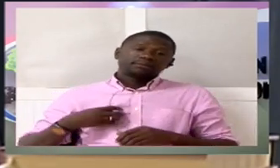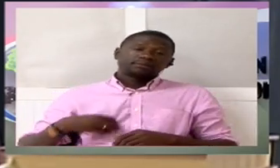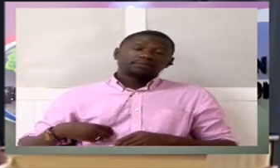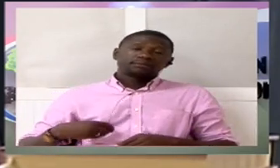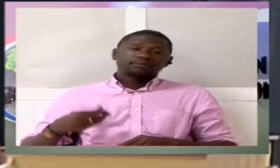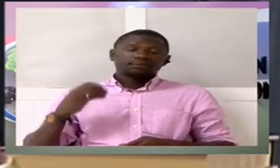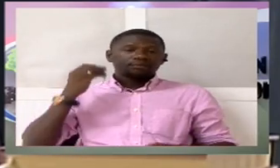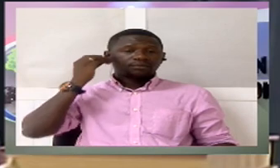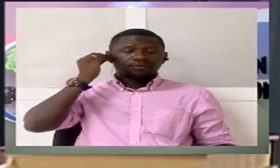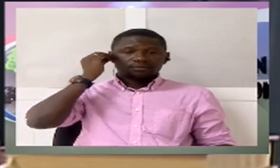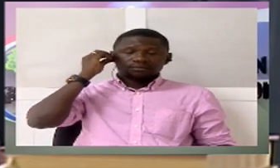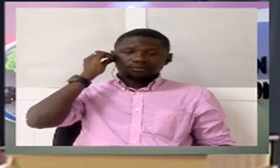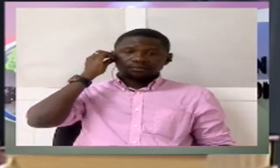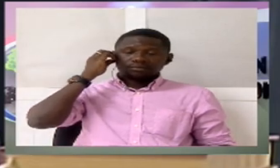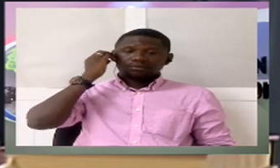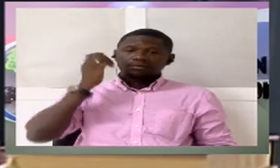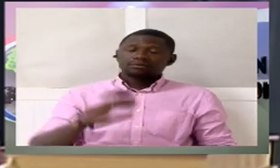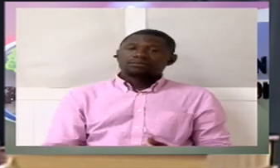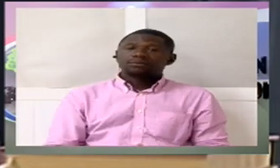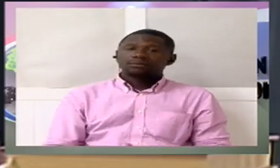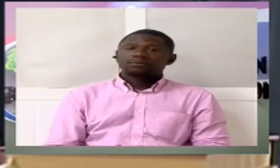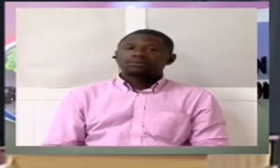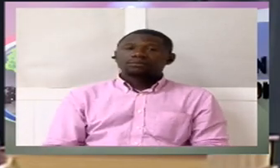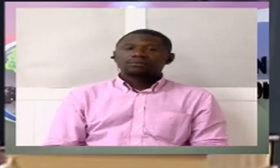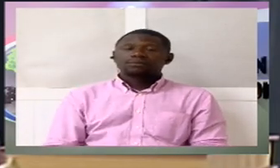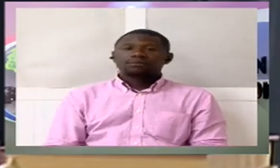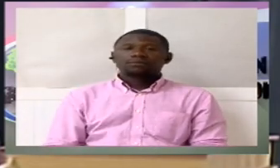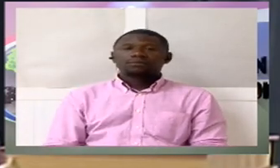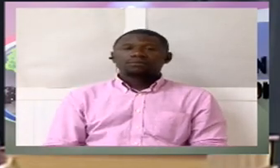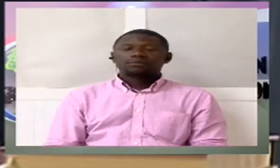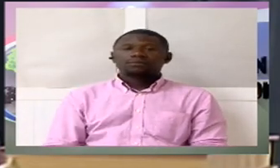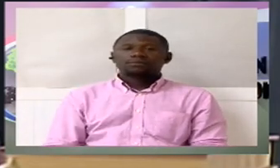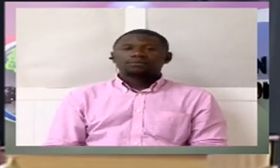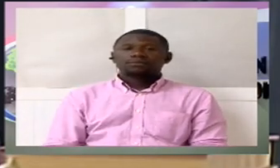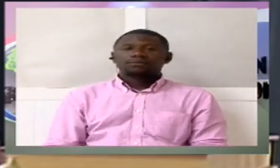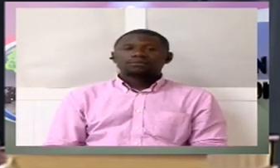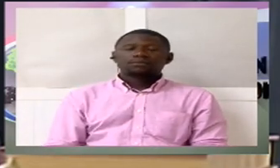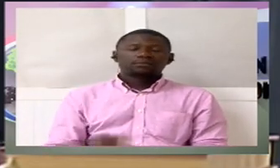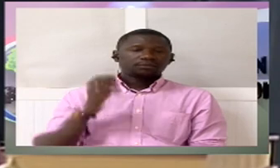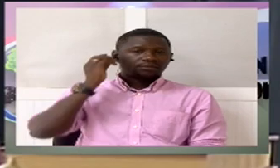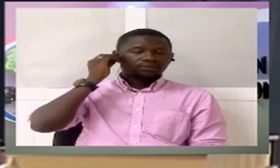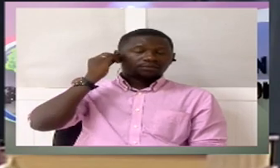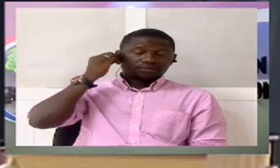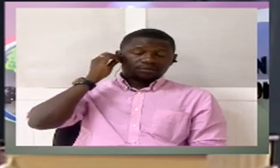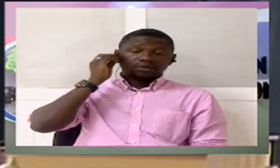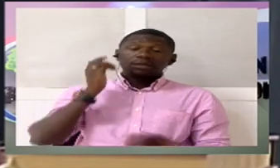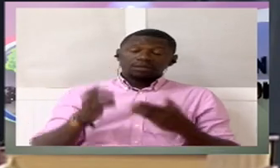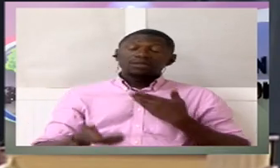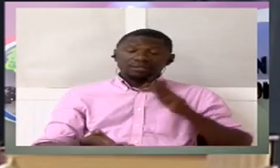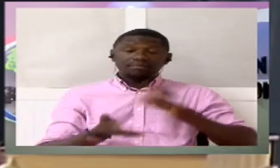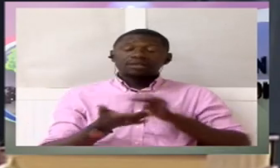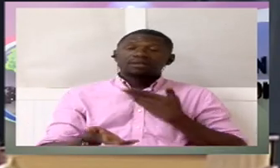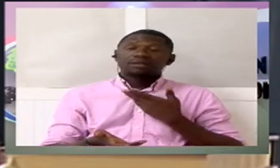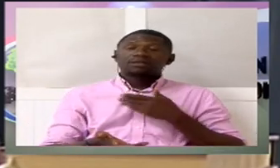Eh, sero sosale kantu kaitoli mawolel jabari kaitol ka deda dolalto birita to to ya lon. There was evidence. It